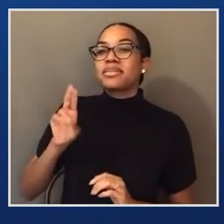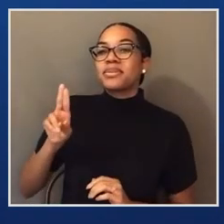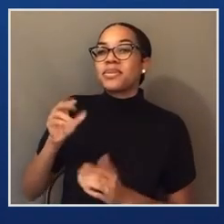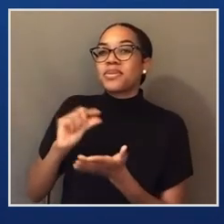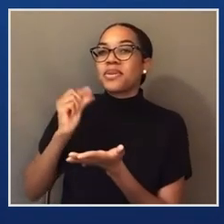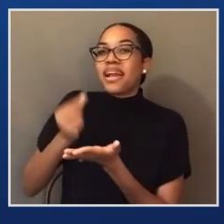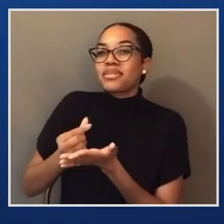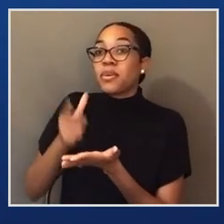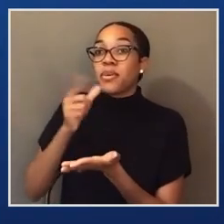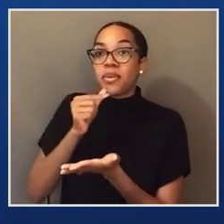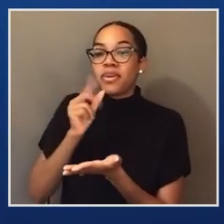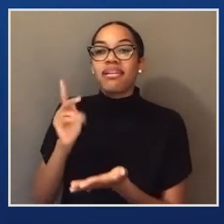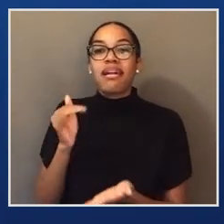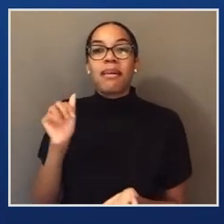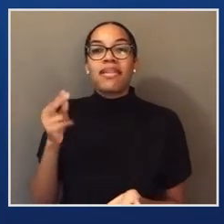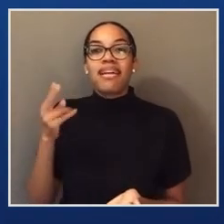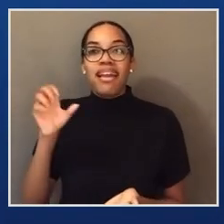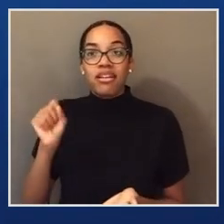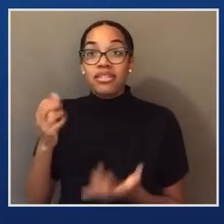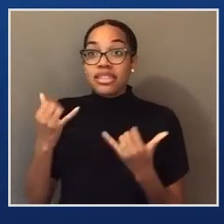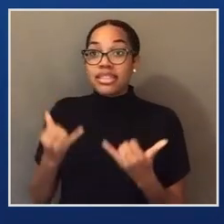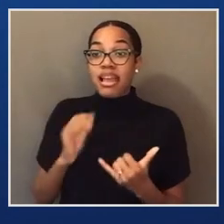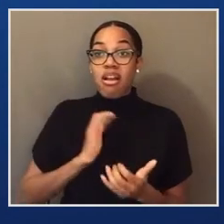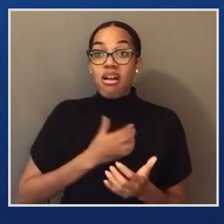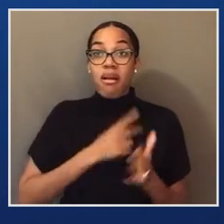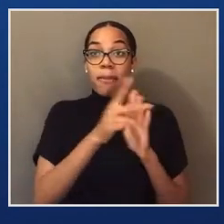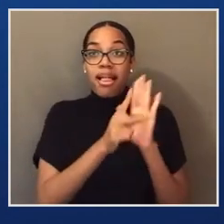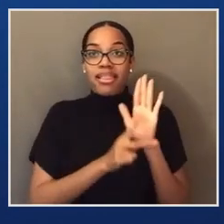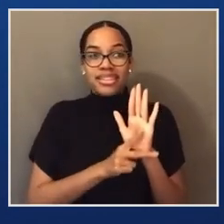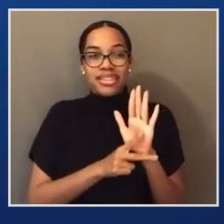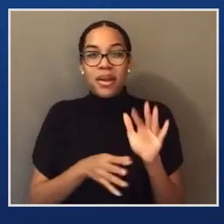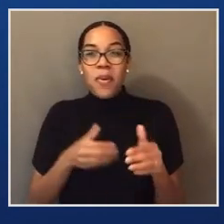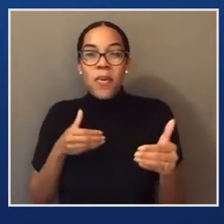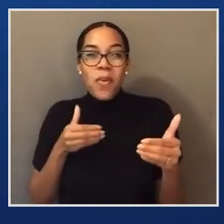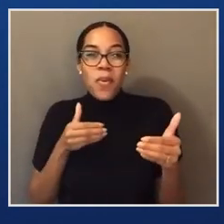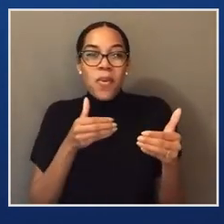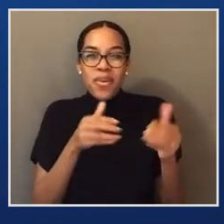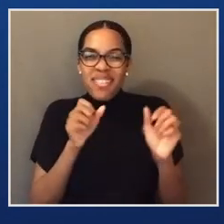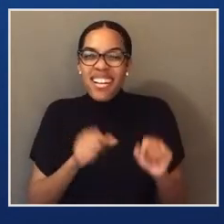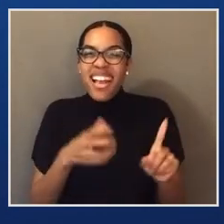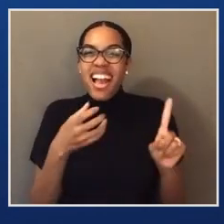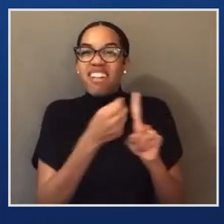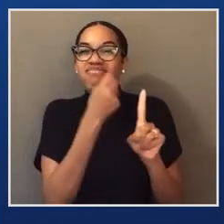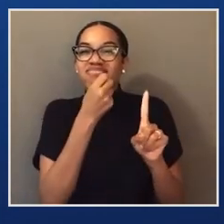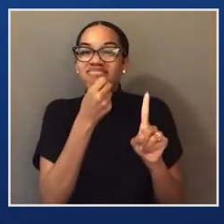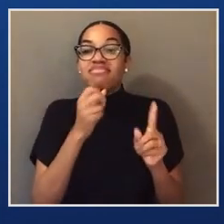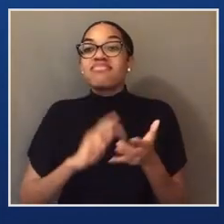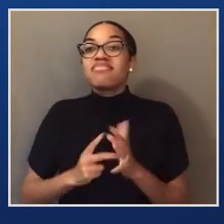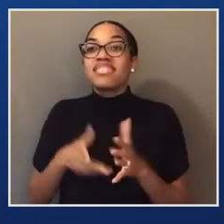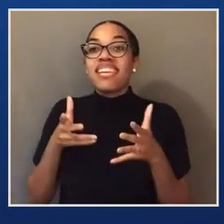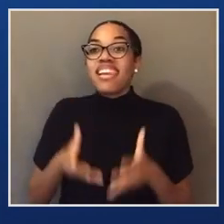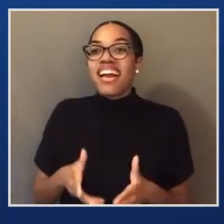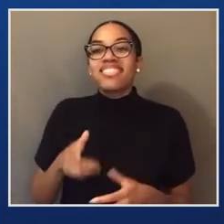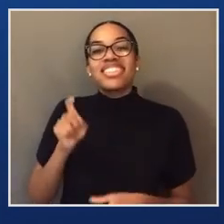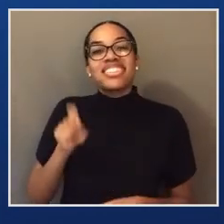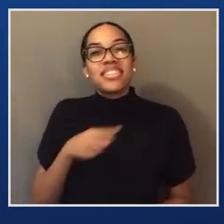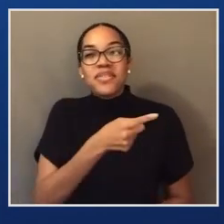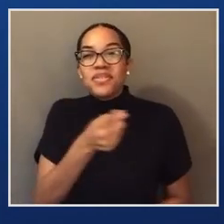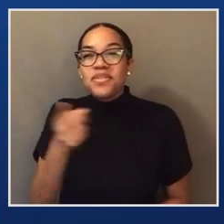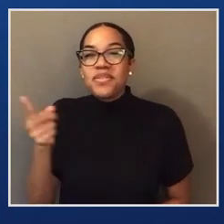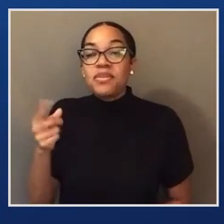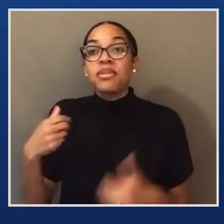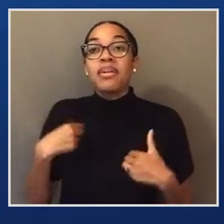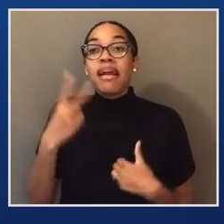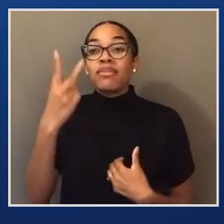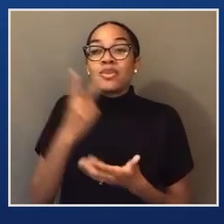are close within our reach. We just need you. We are less than 2 weeks out from the most important election of